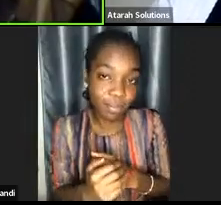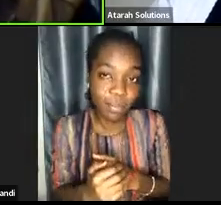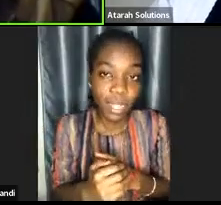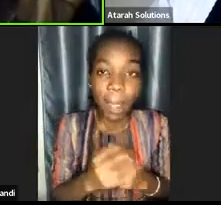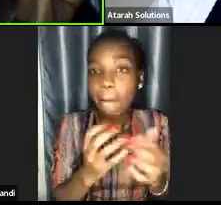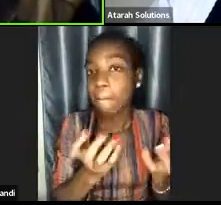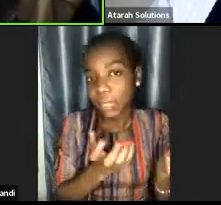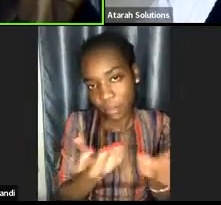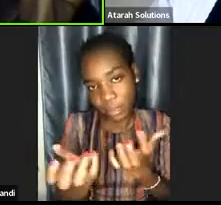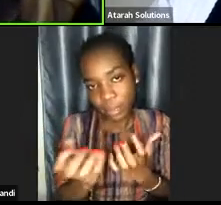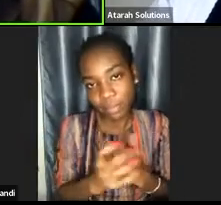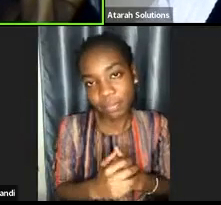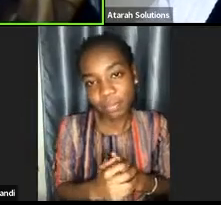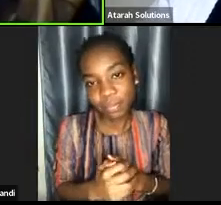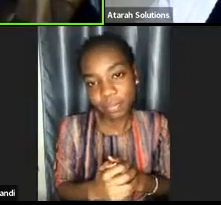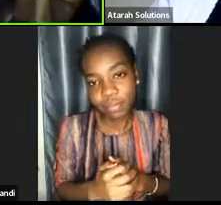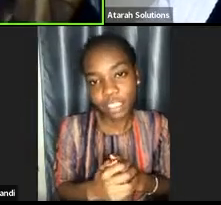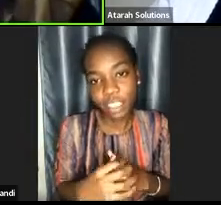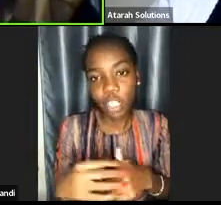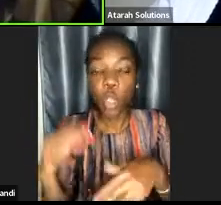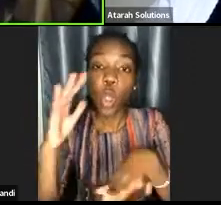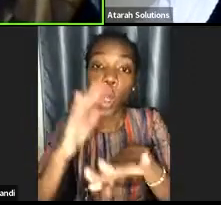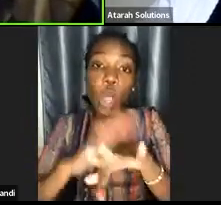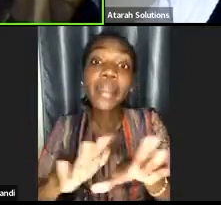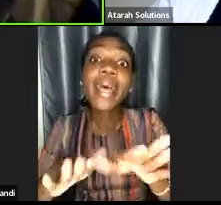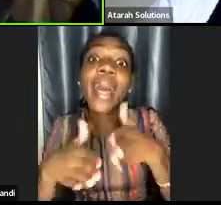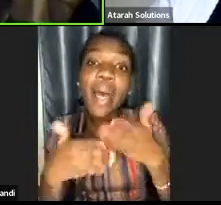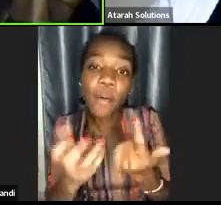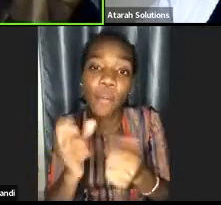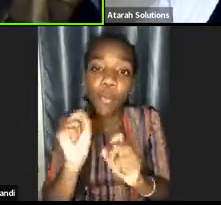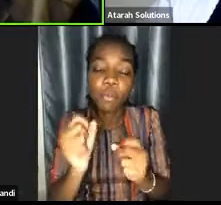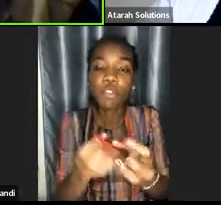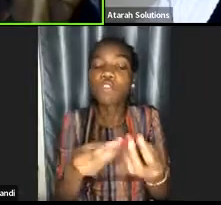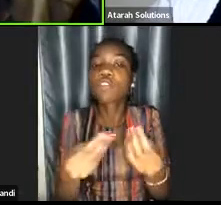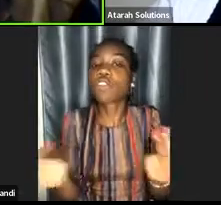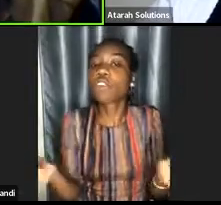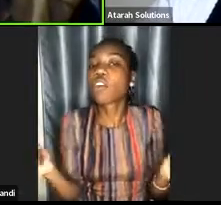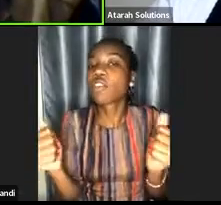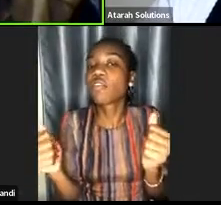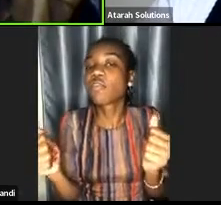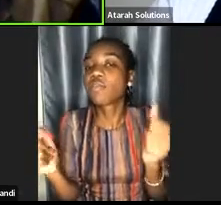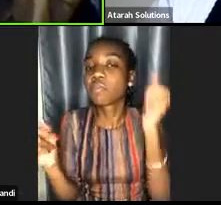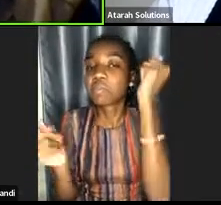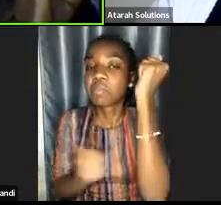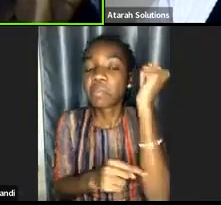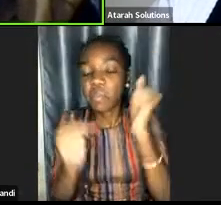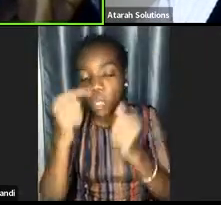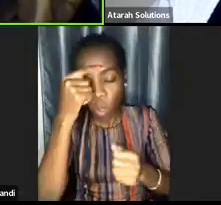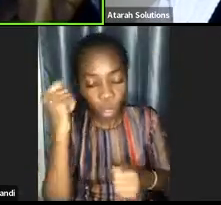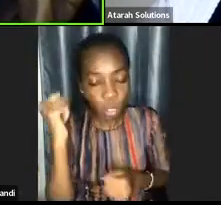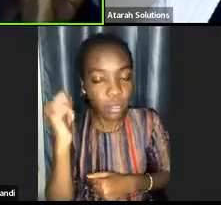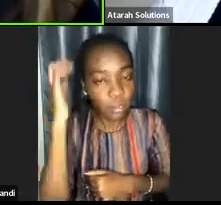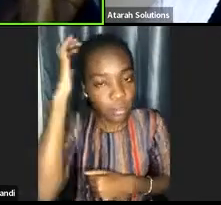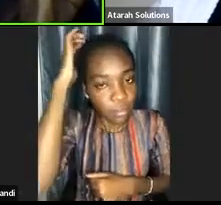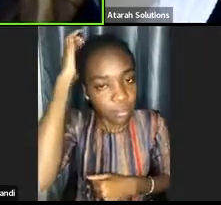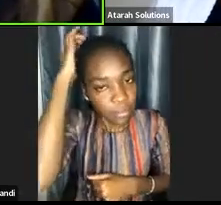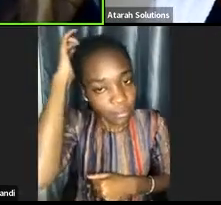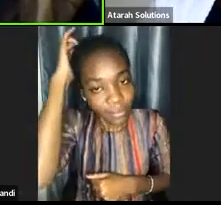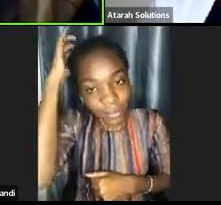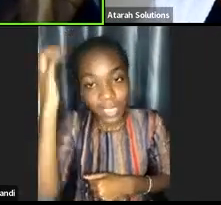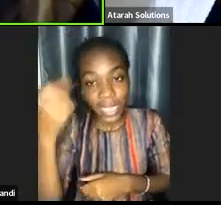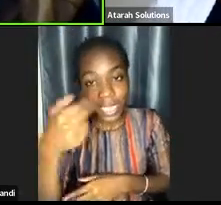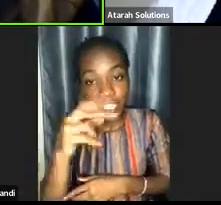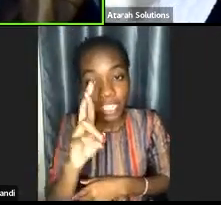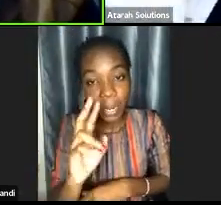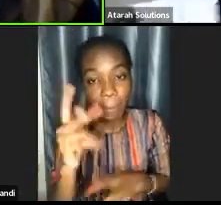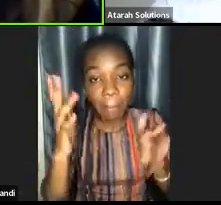businesses on how they can resolve disputes, because the HR person of today